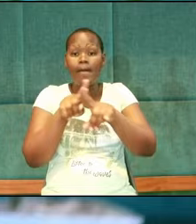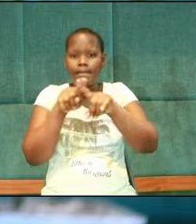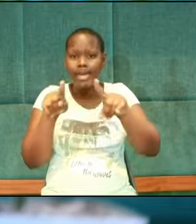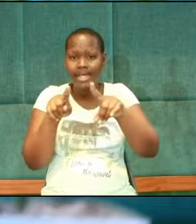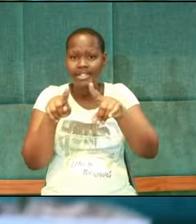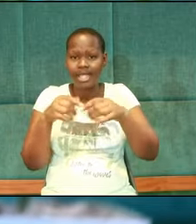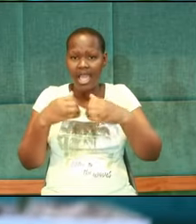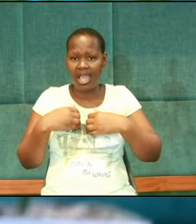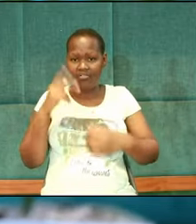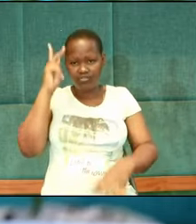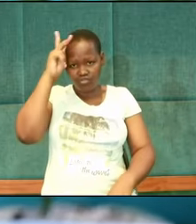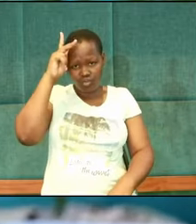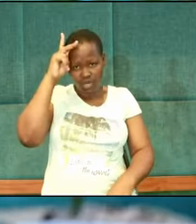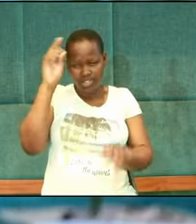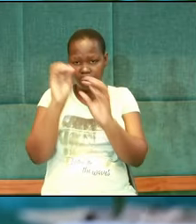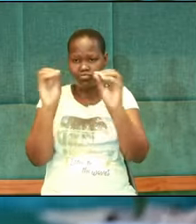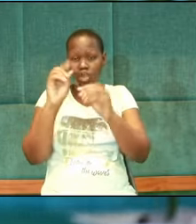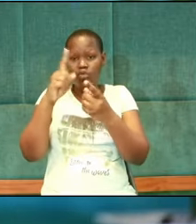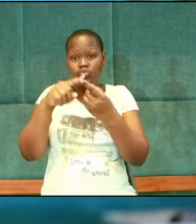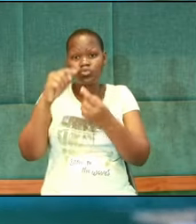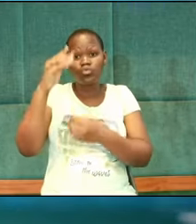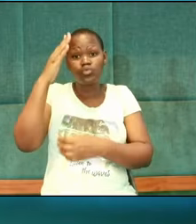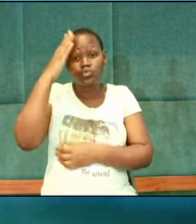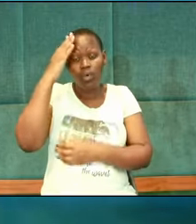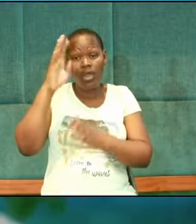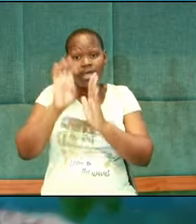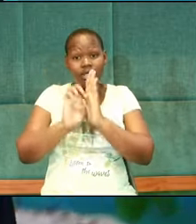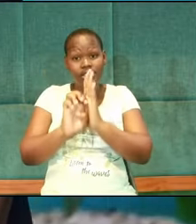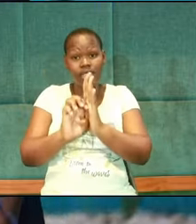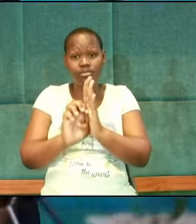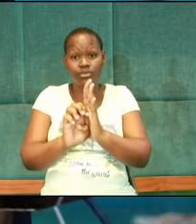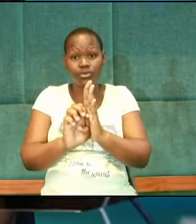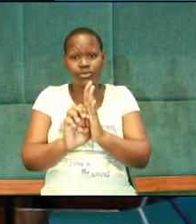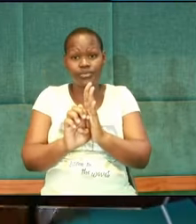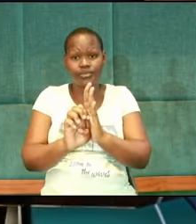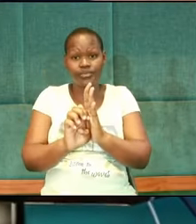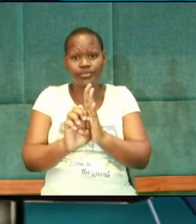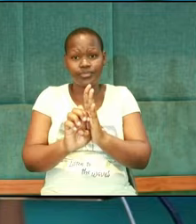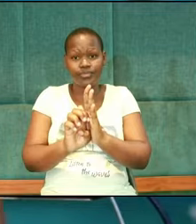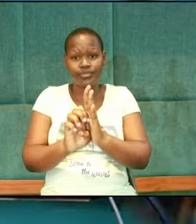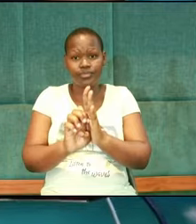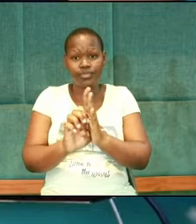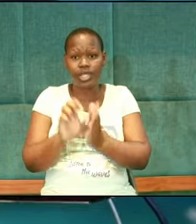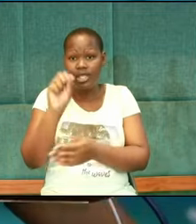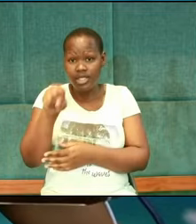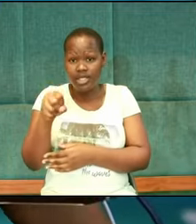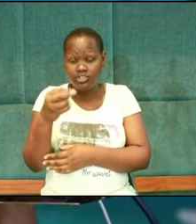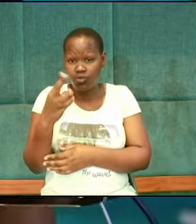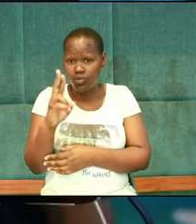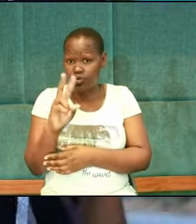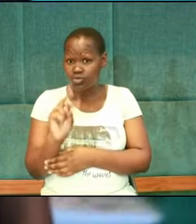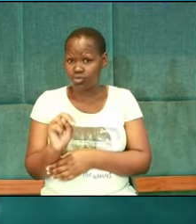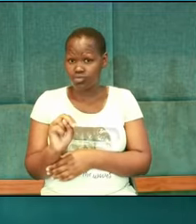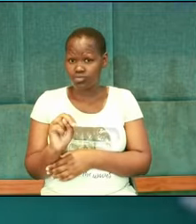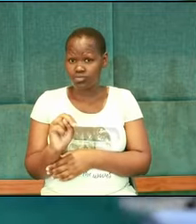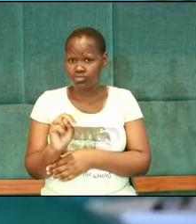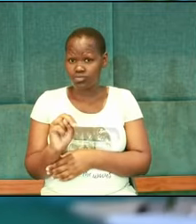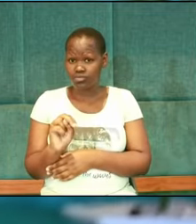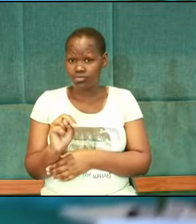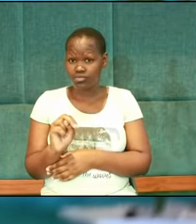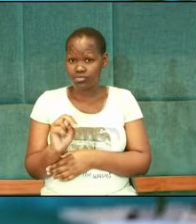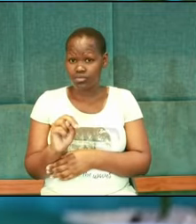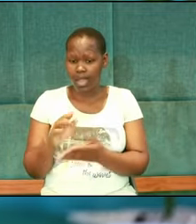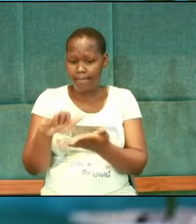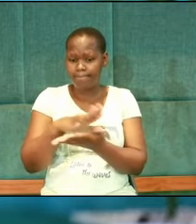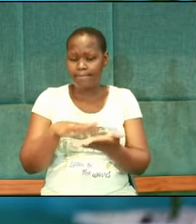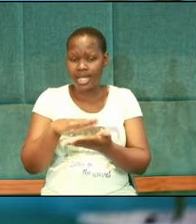knowledge to identify. I.e., if it starts raining now, will we know it is raining? Yes or no? Yes. It's based on what?